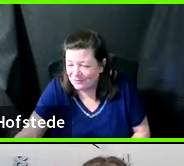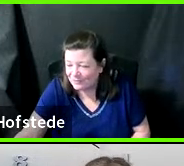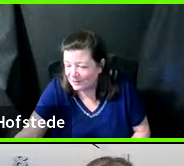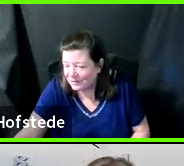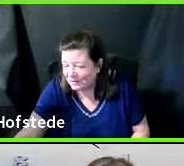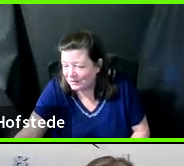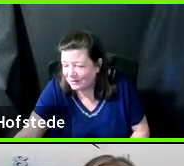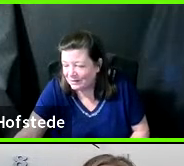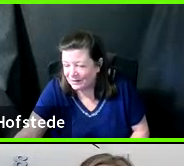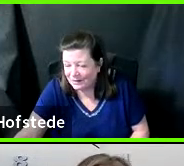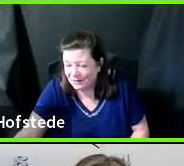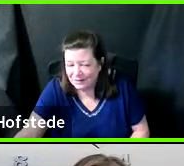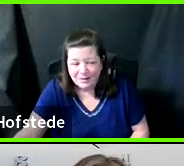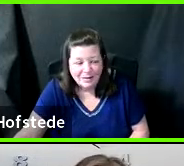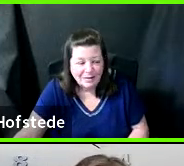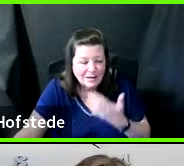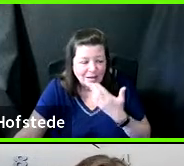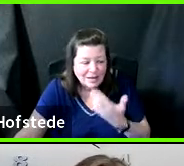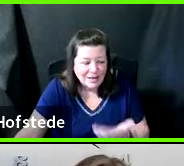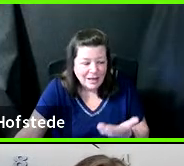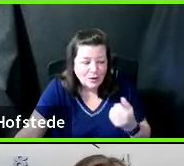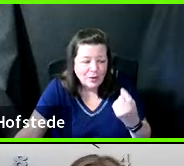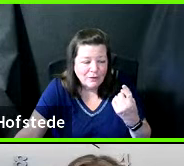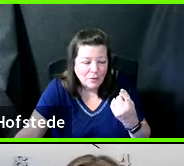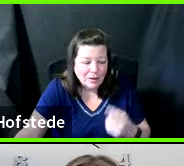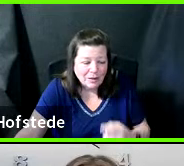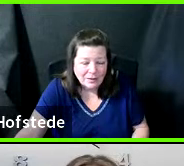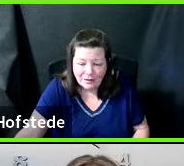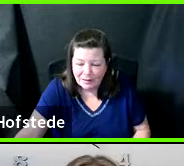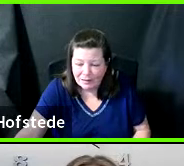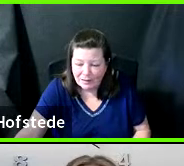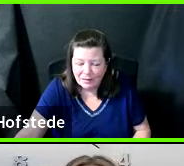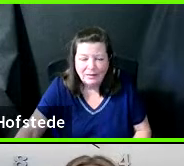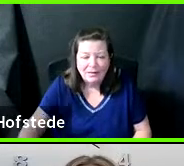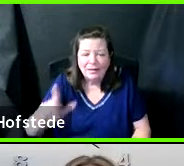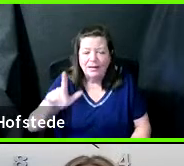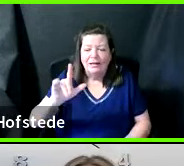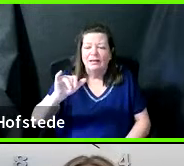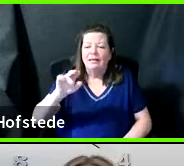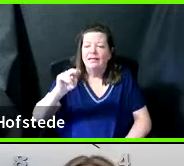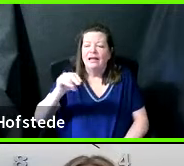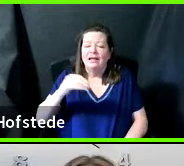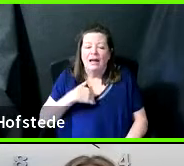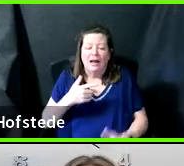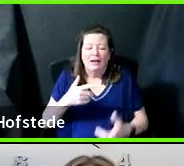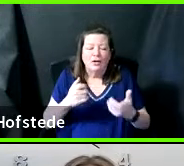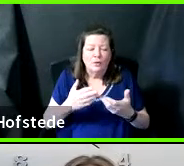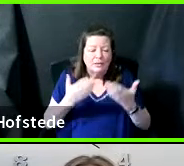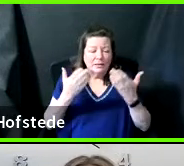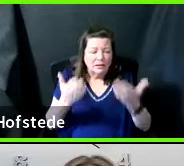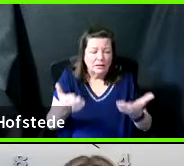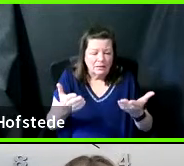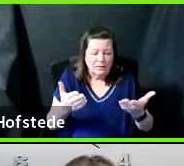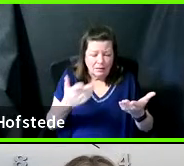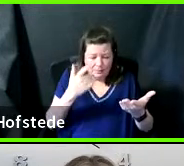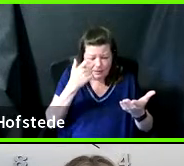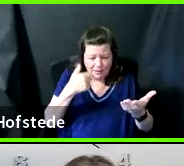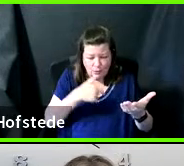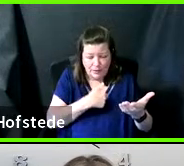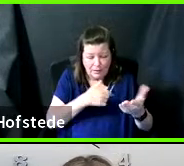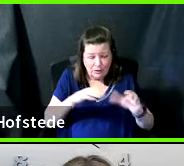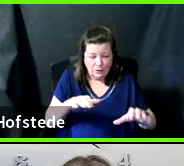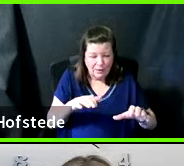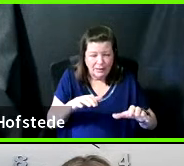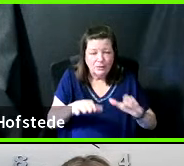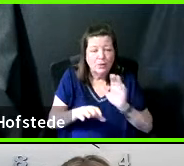Terrific. Well, thank you, everyone. Lynn, I just had a really quick suggestion. Since we do these a bit where we kind of